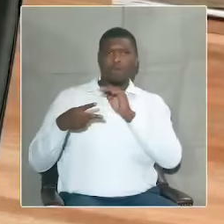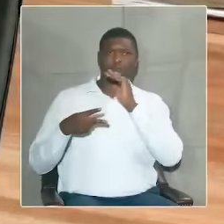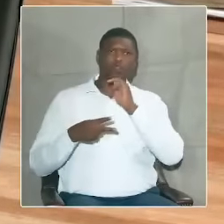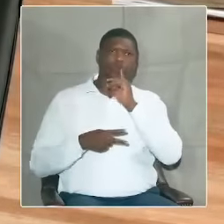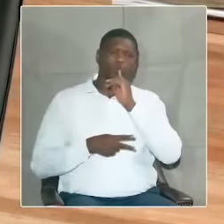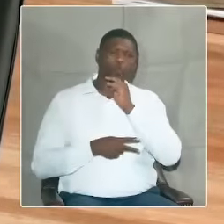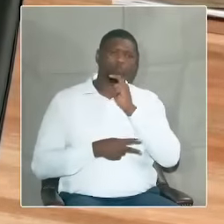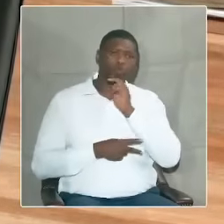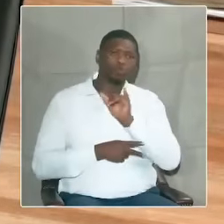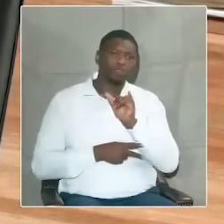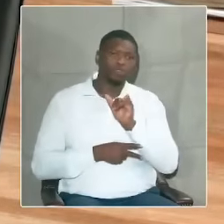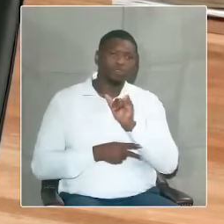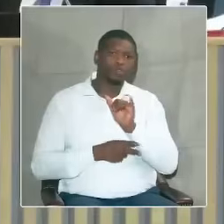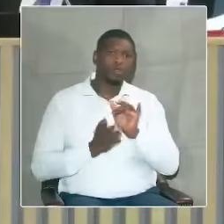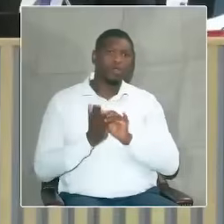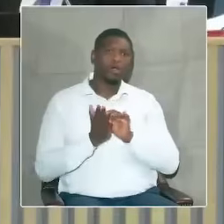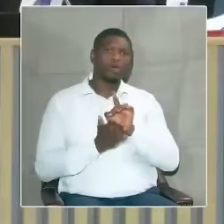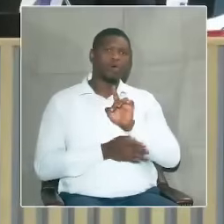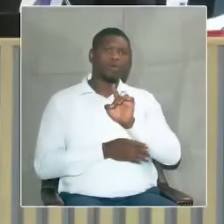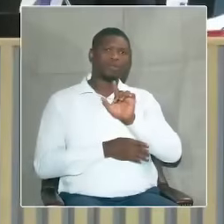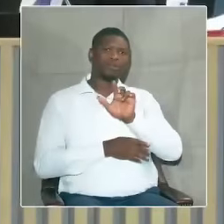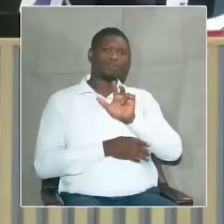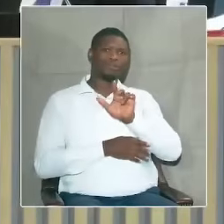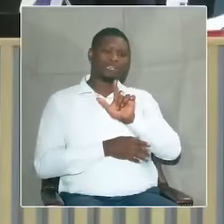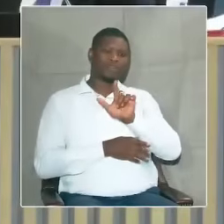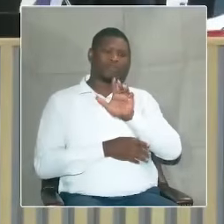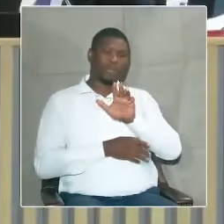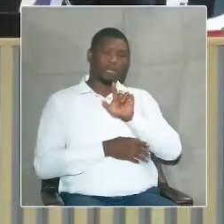with the one at 179.5. The one of